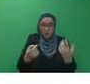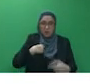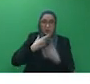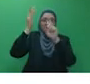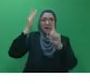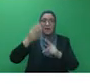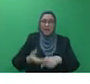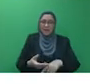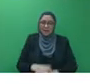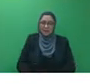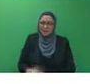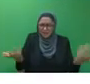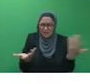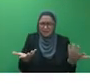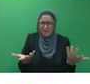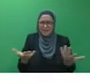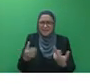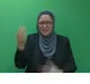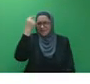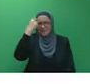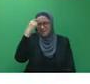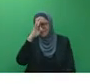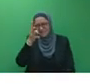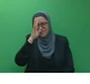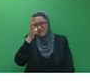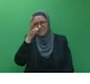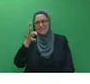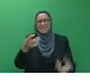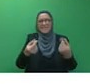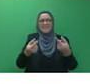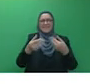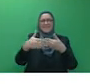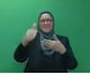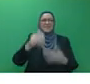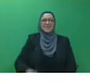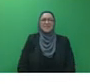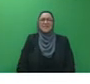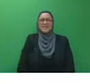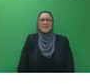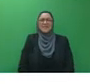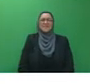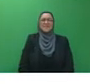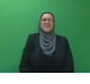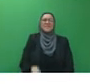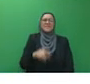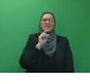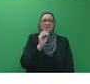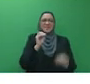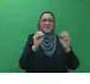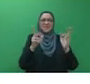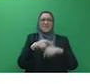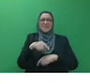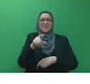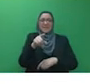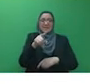know douglas on this point uh this is for the future i would like to take